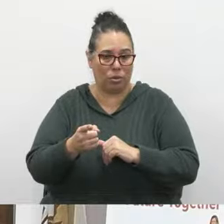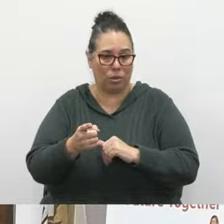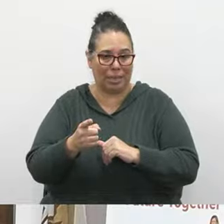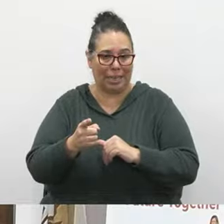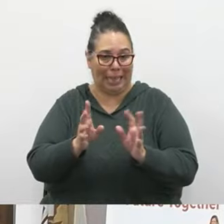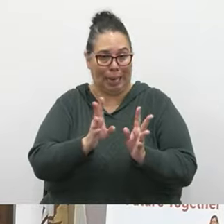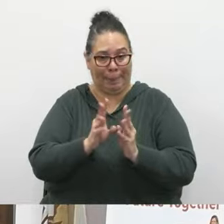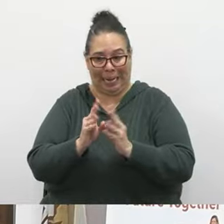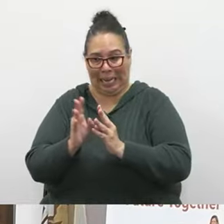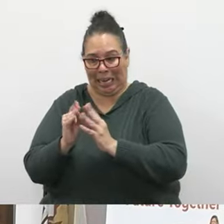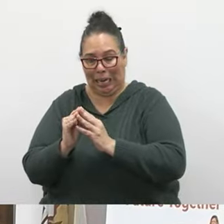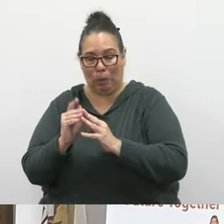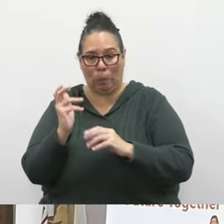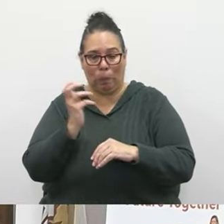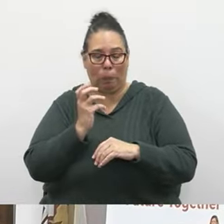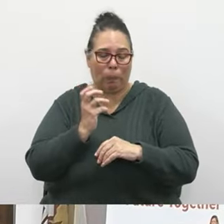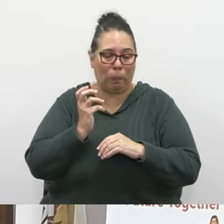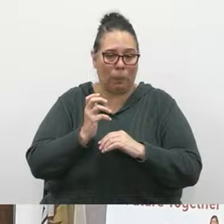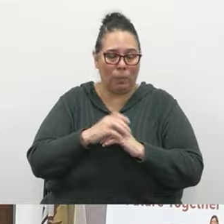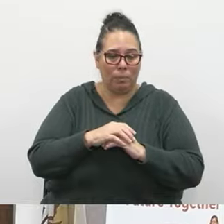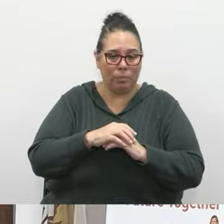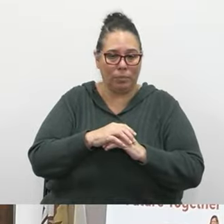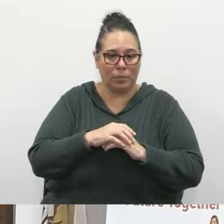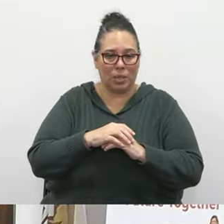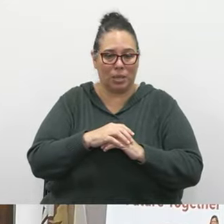committees is also,